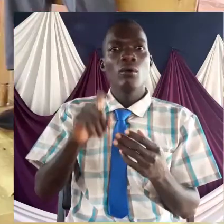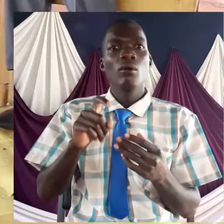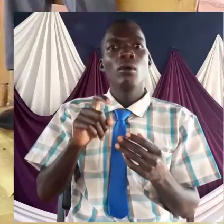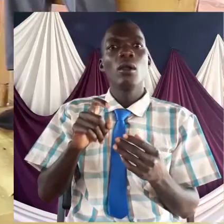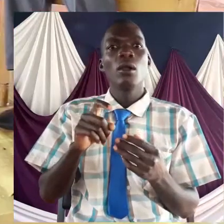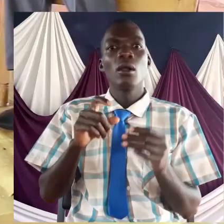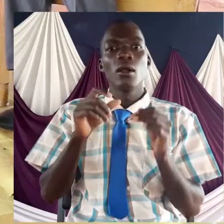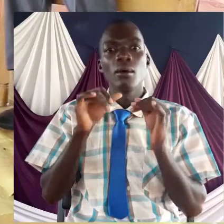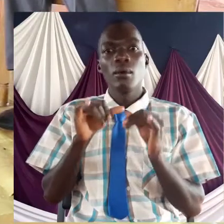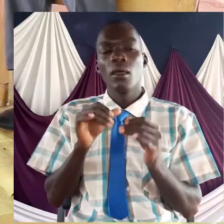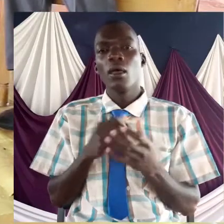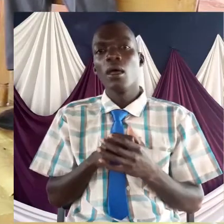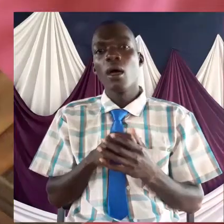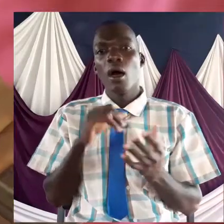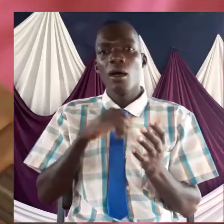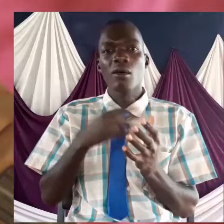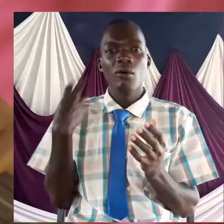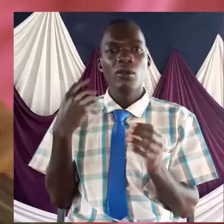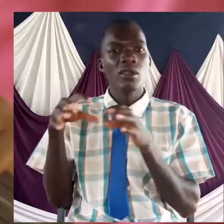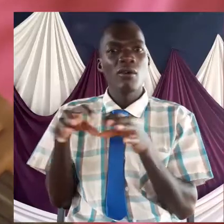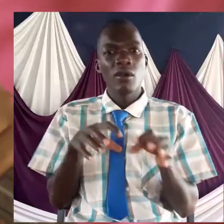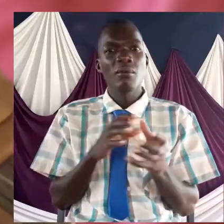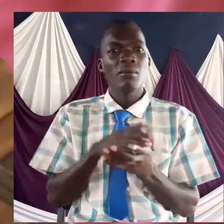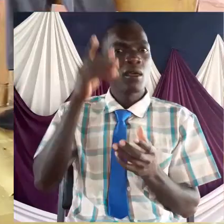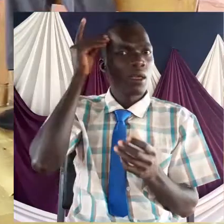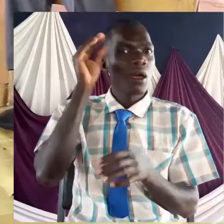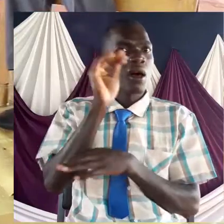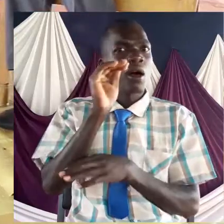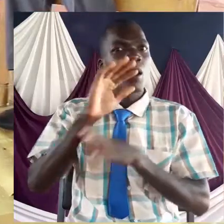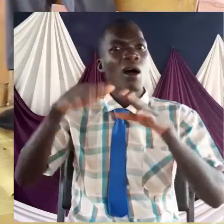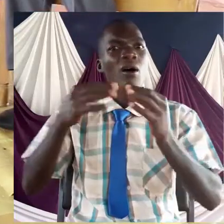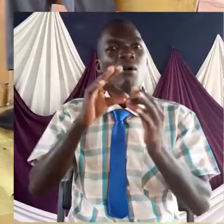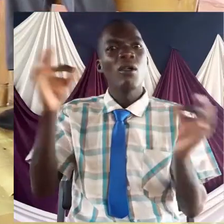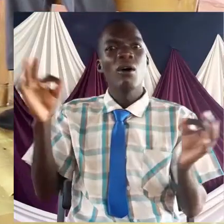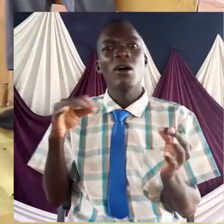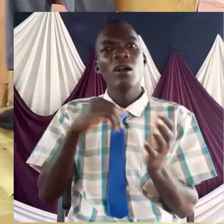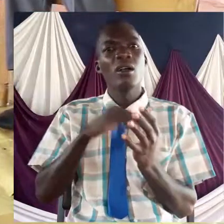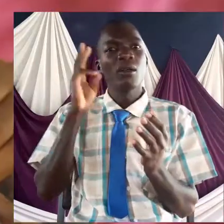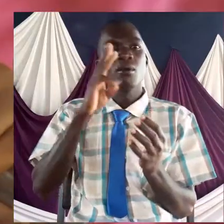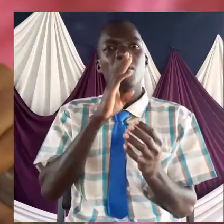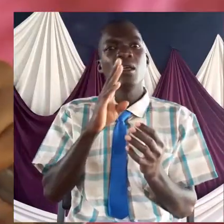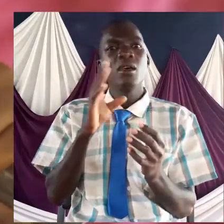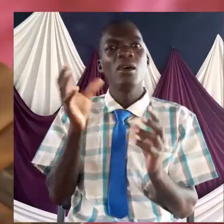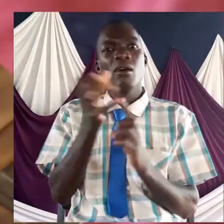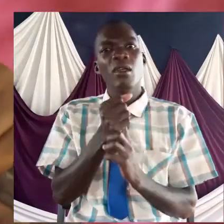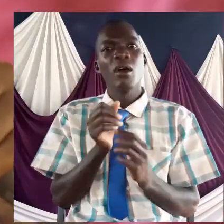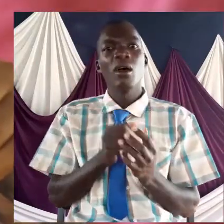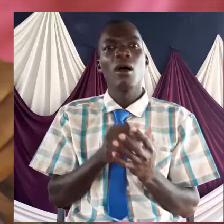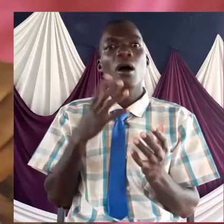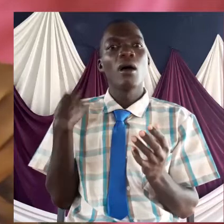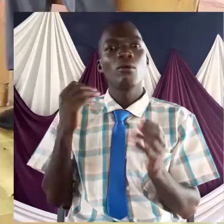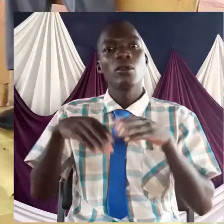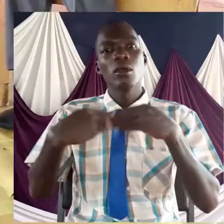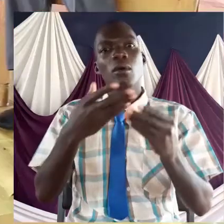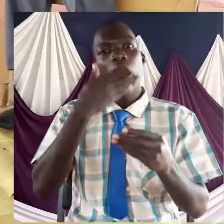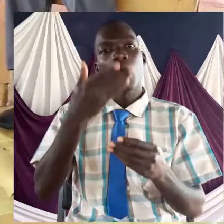saints, mm-hmm. and how these people were suffering. So yes. Daniel asked, for how long mm-hmm. will this take place? Yes. And he was given an